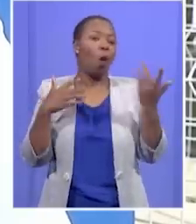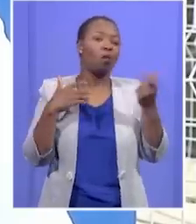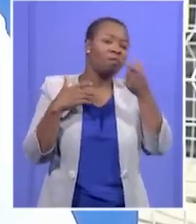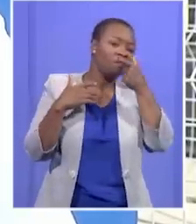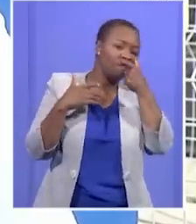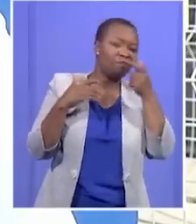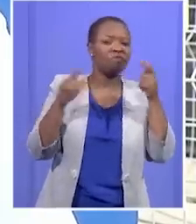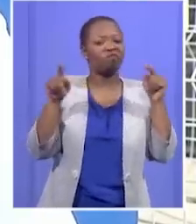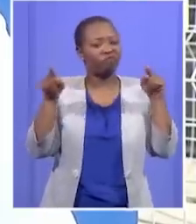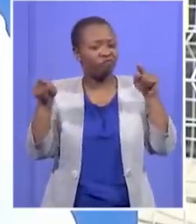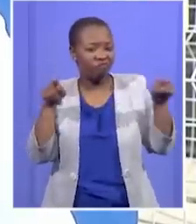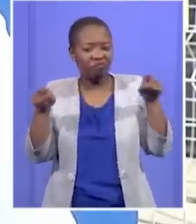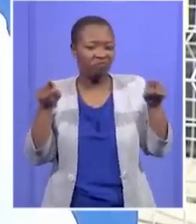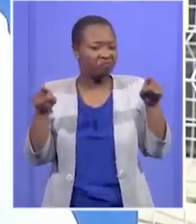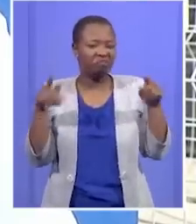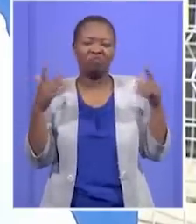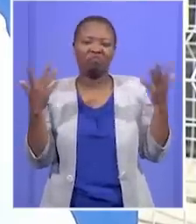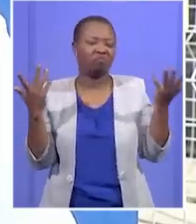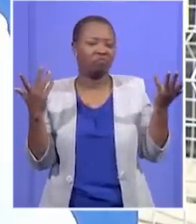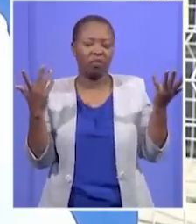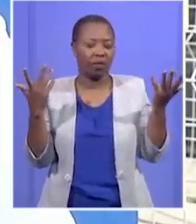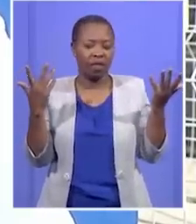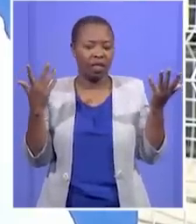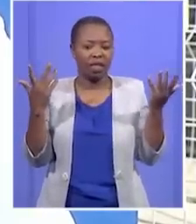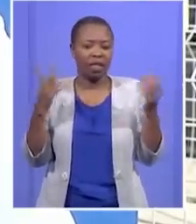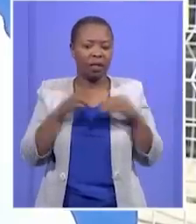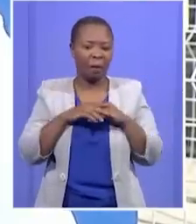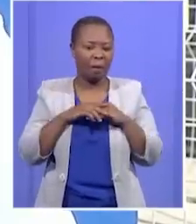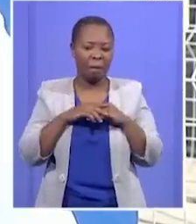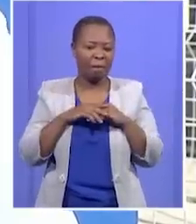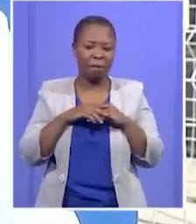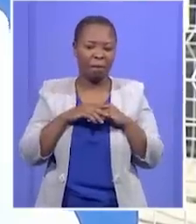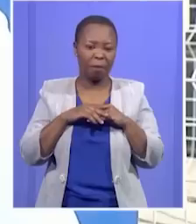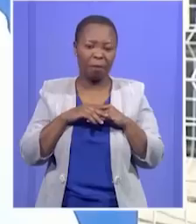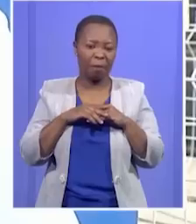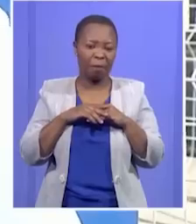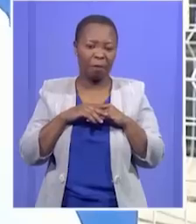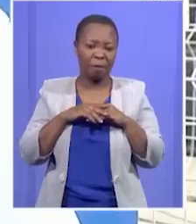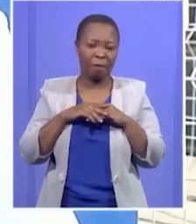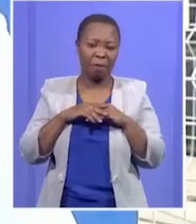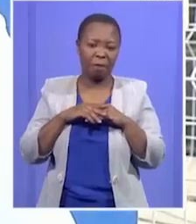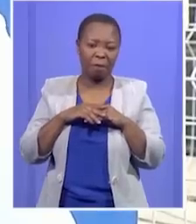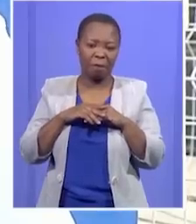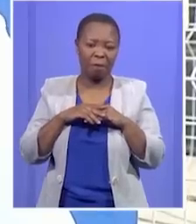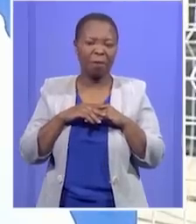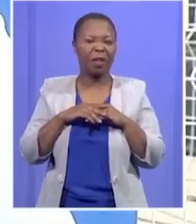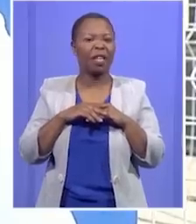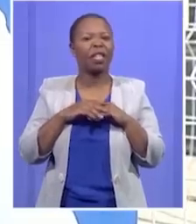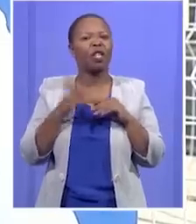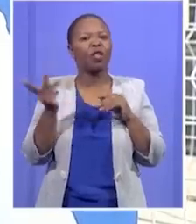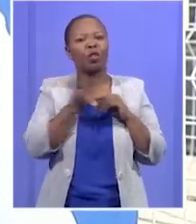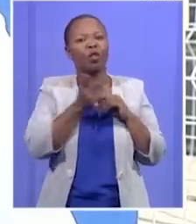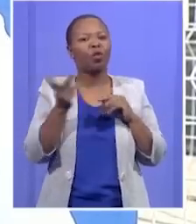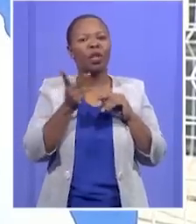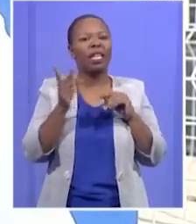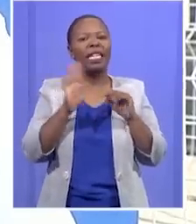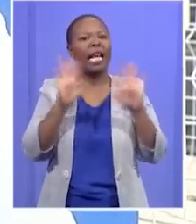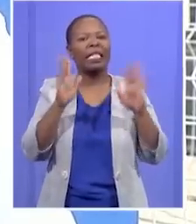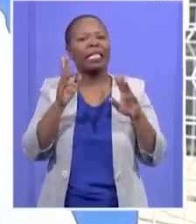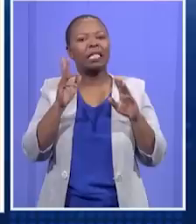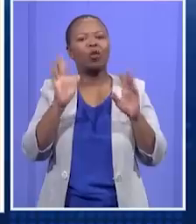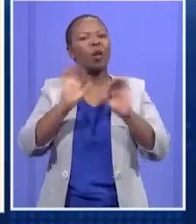Ramaphosa. It does not seem that they live in the same world in which we